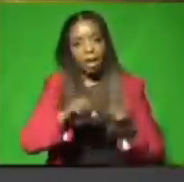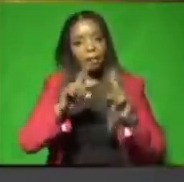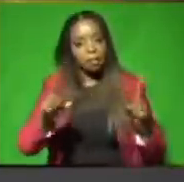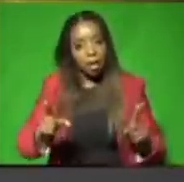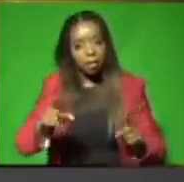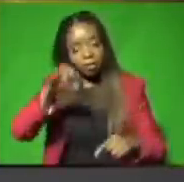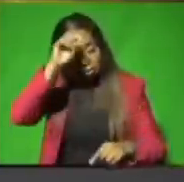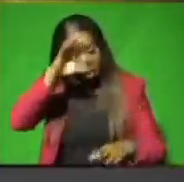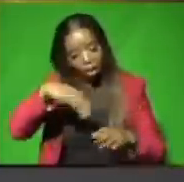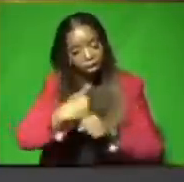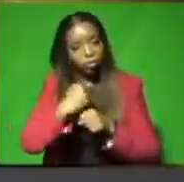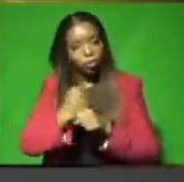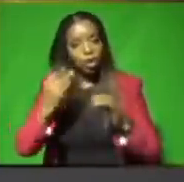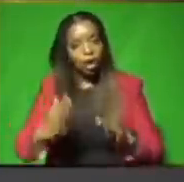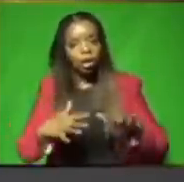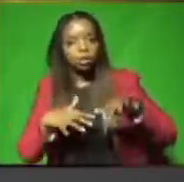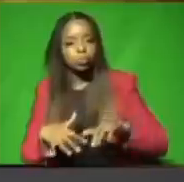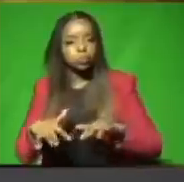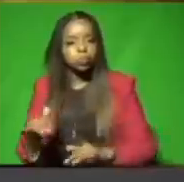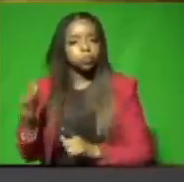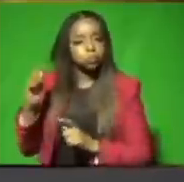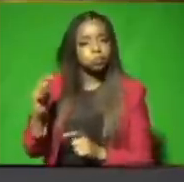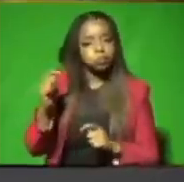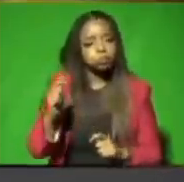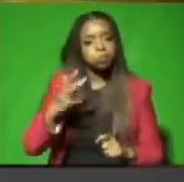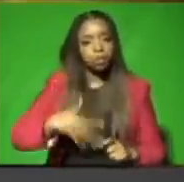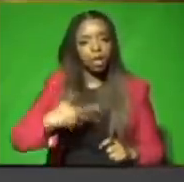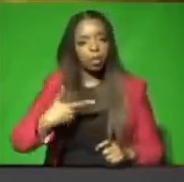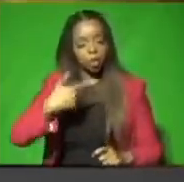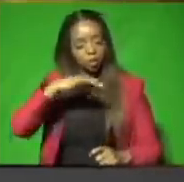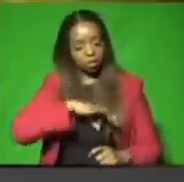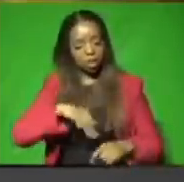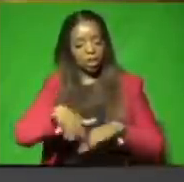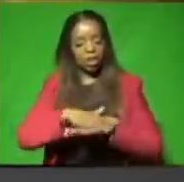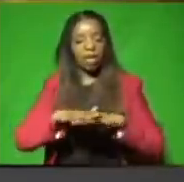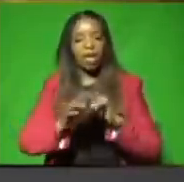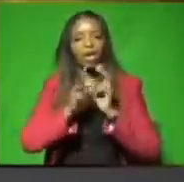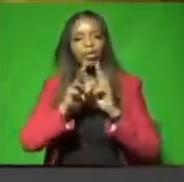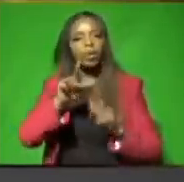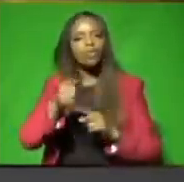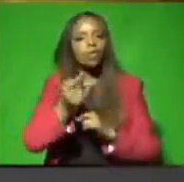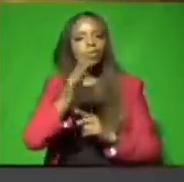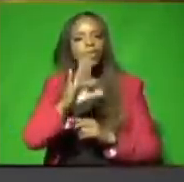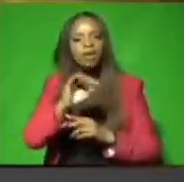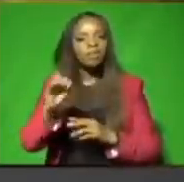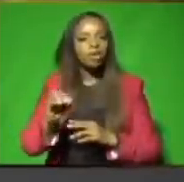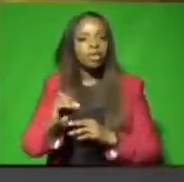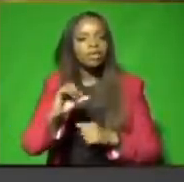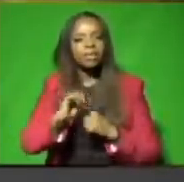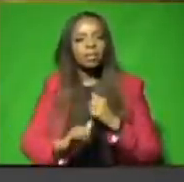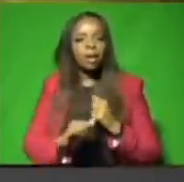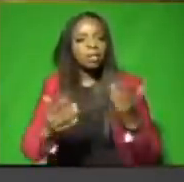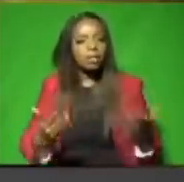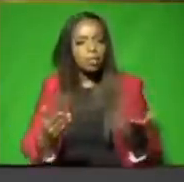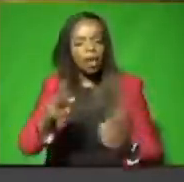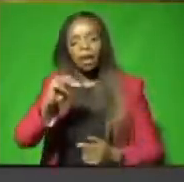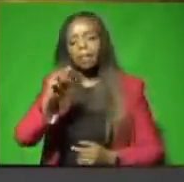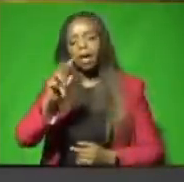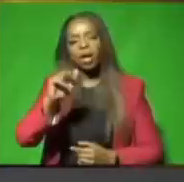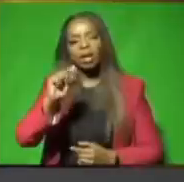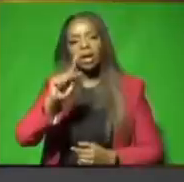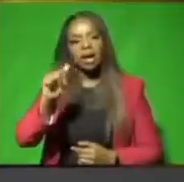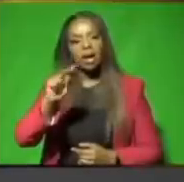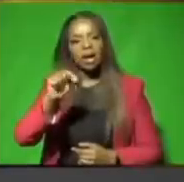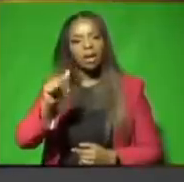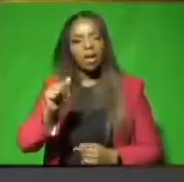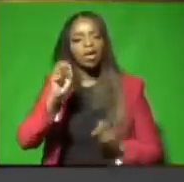workers protested for a minimum wage of 12,500 per month in Marikana 12 years ago, you